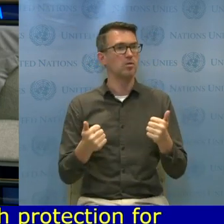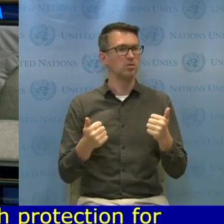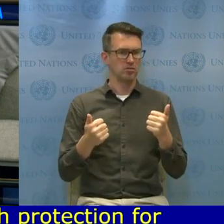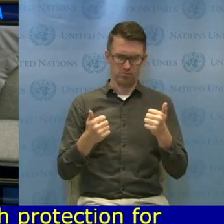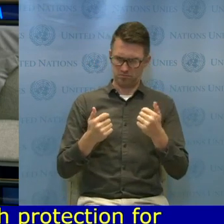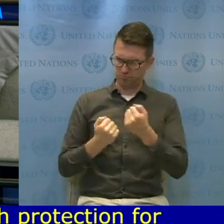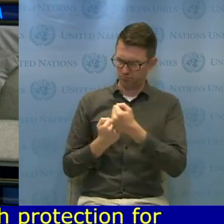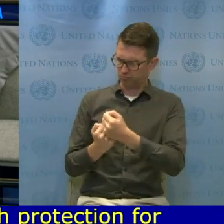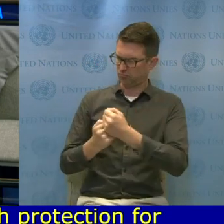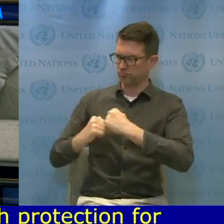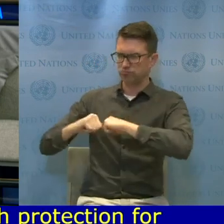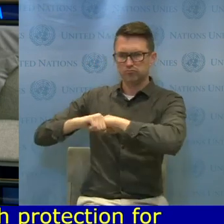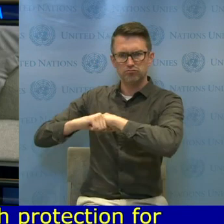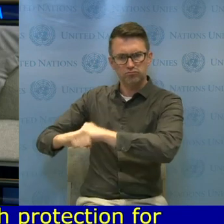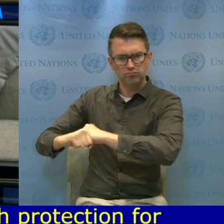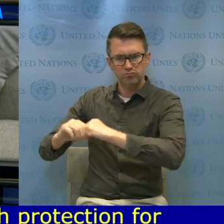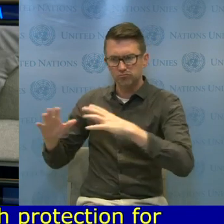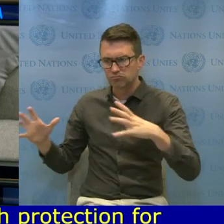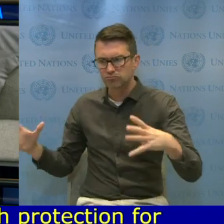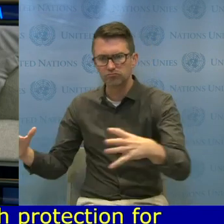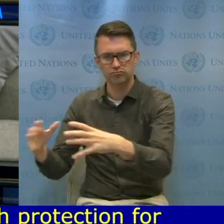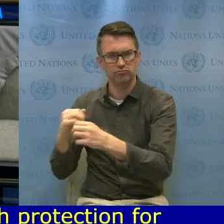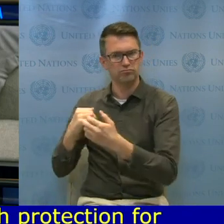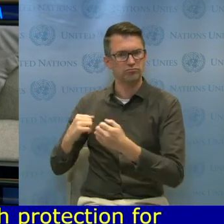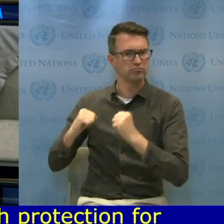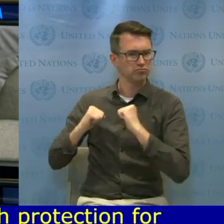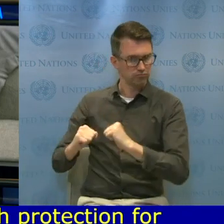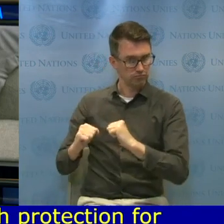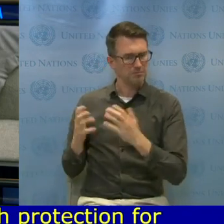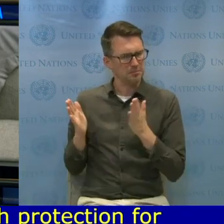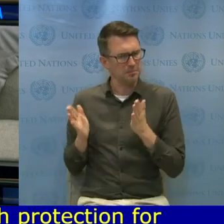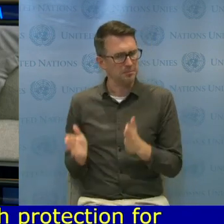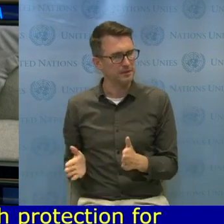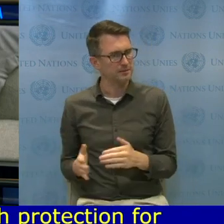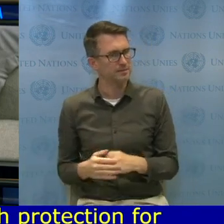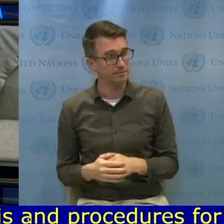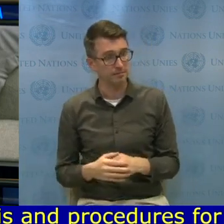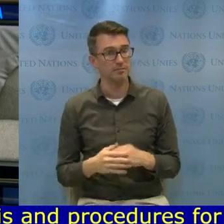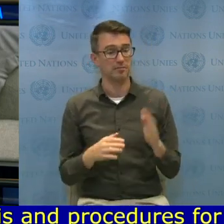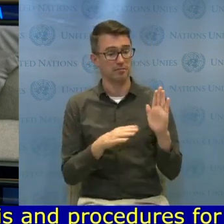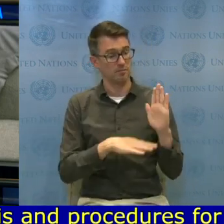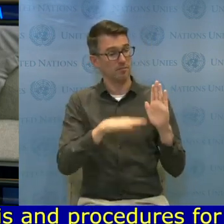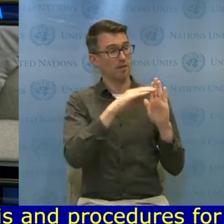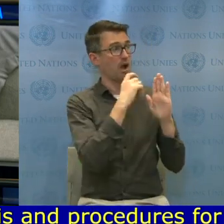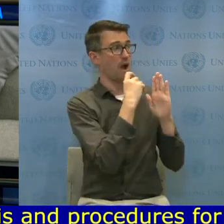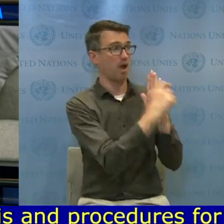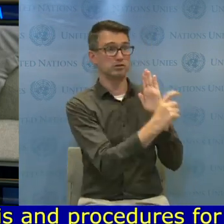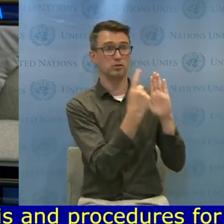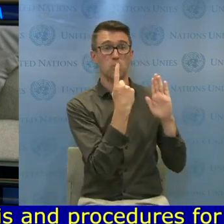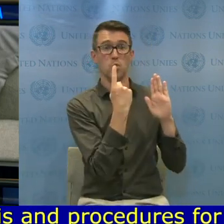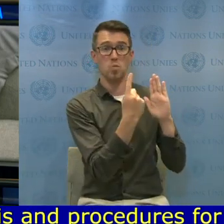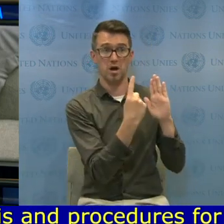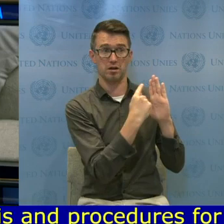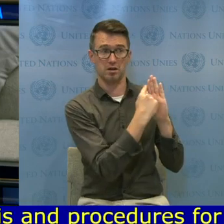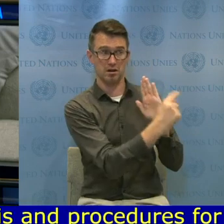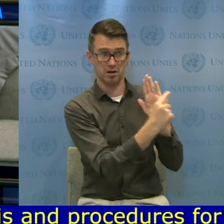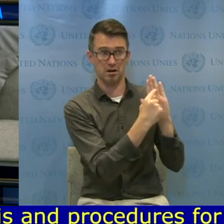defines the concept of health as a state of physical, mental, and